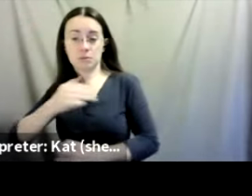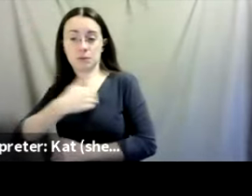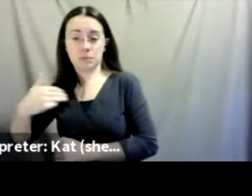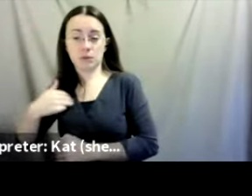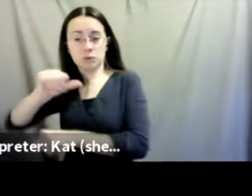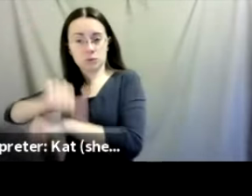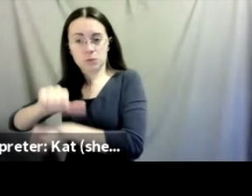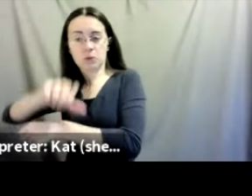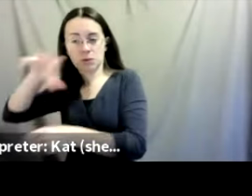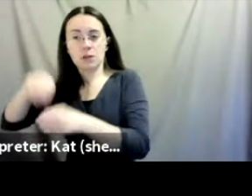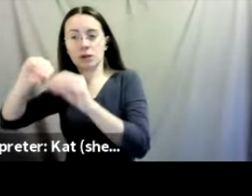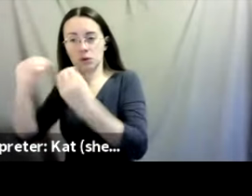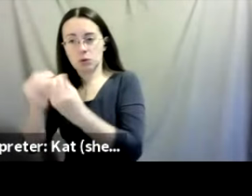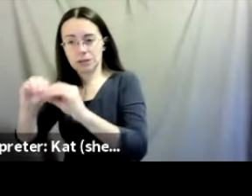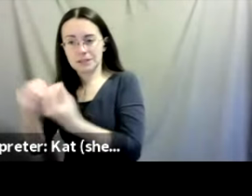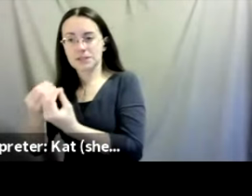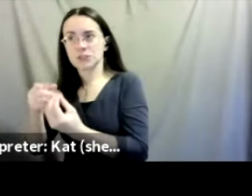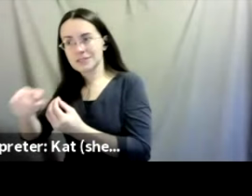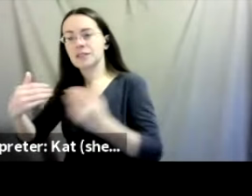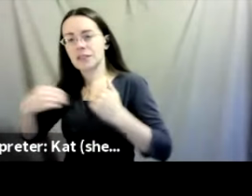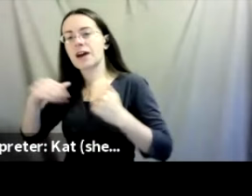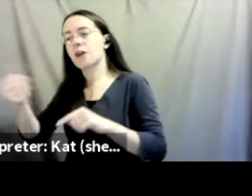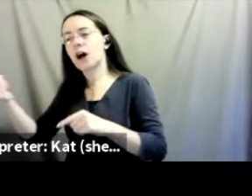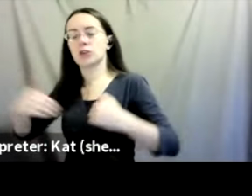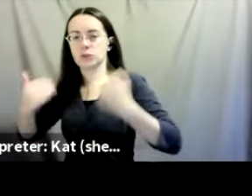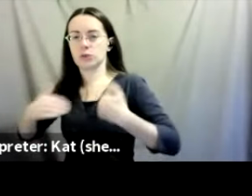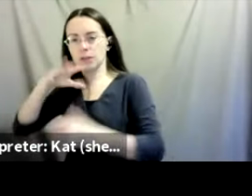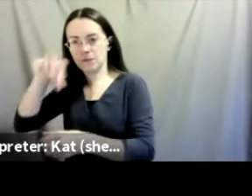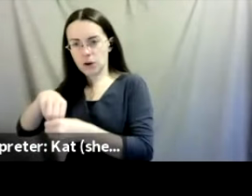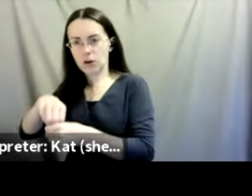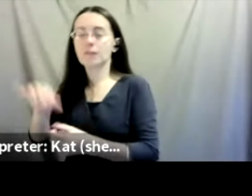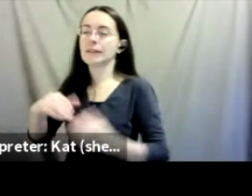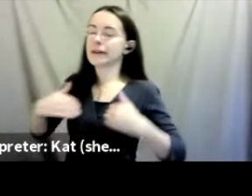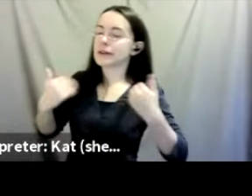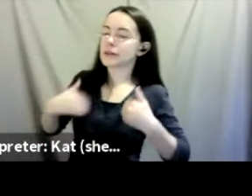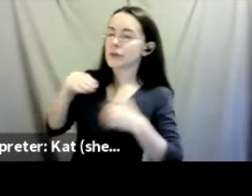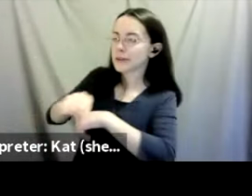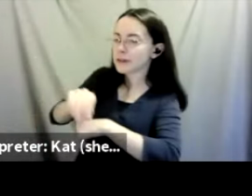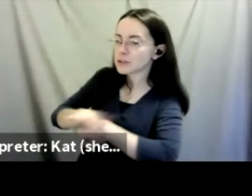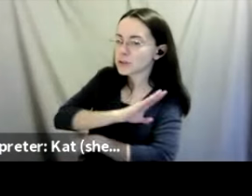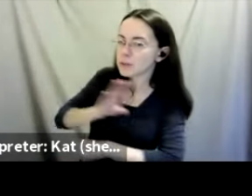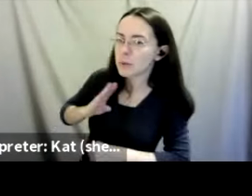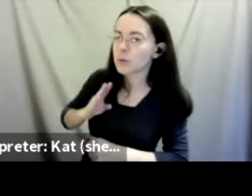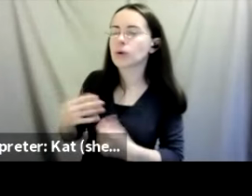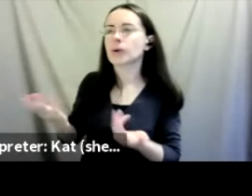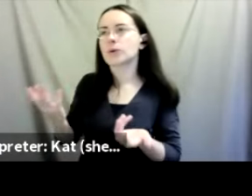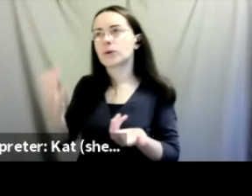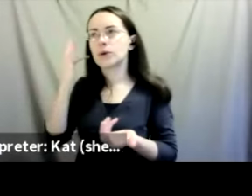some level of youth involvement. They have like a youth advisory board, or they just have